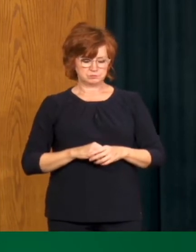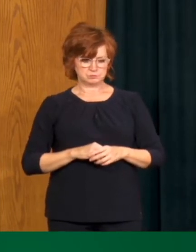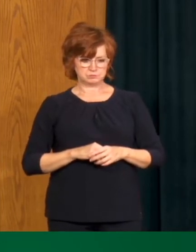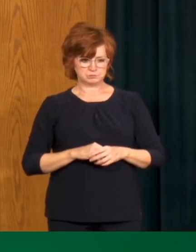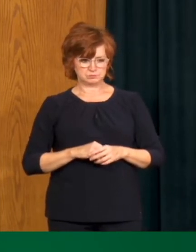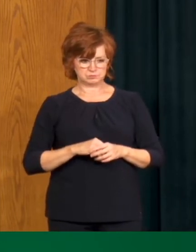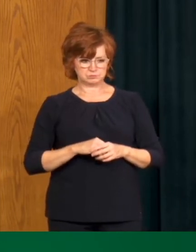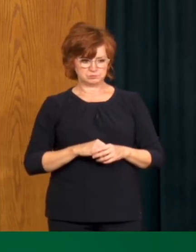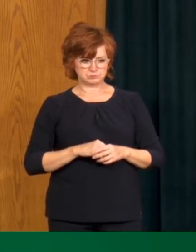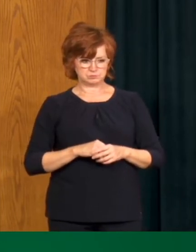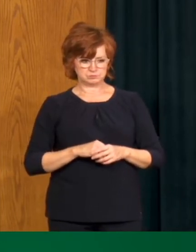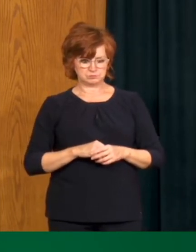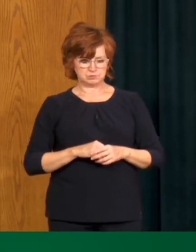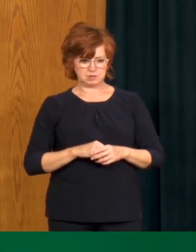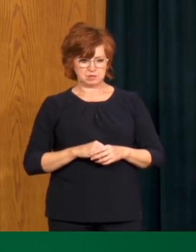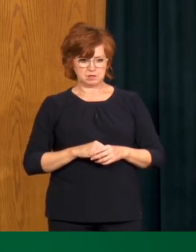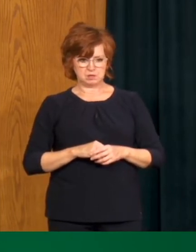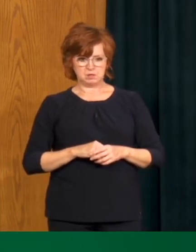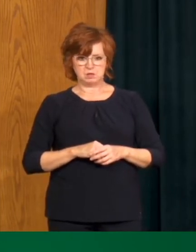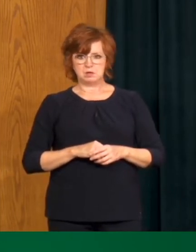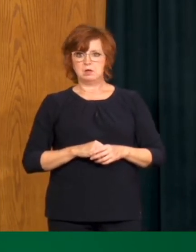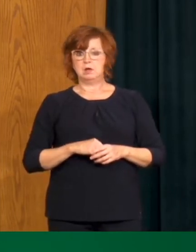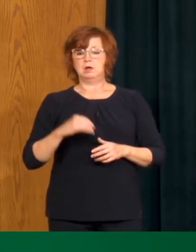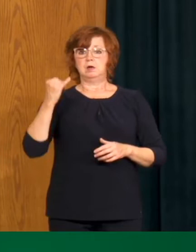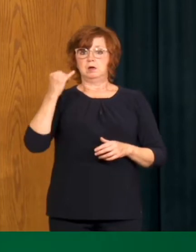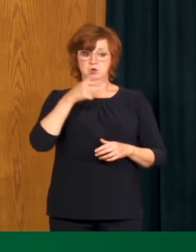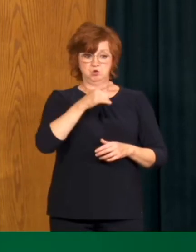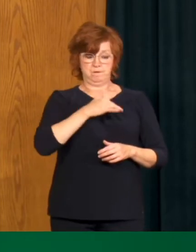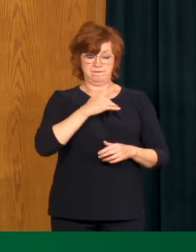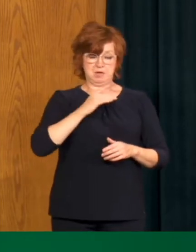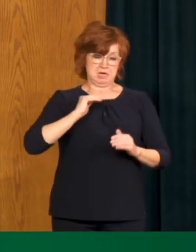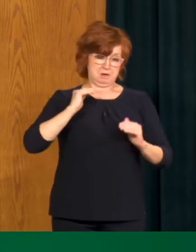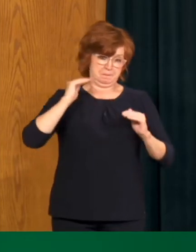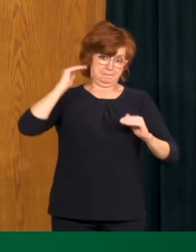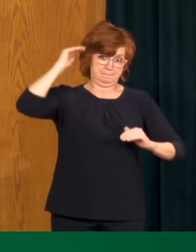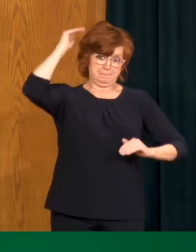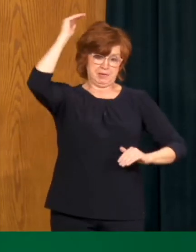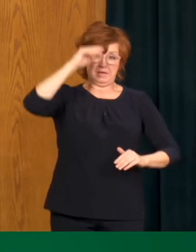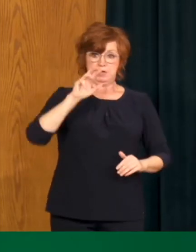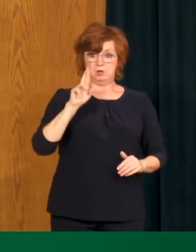that this could start spreading elsewhere right now?